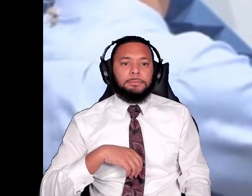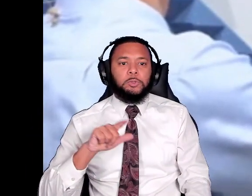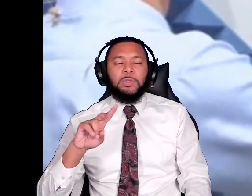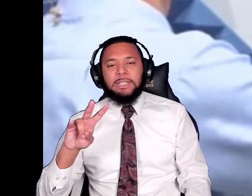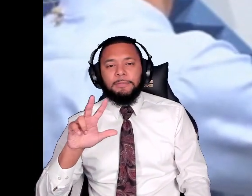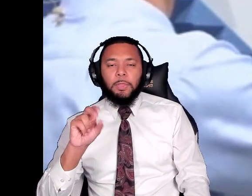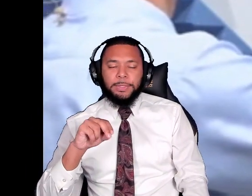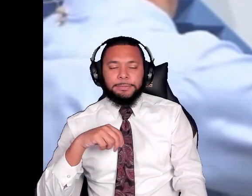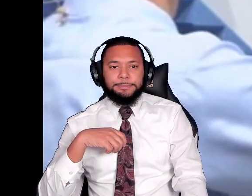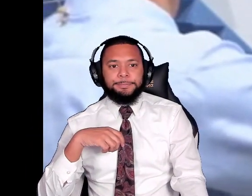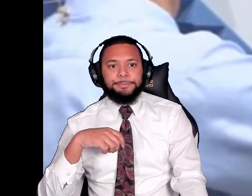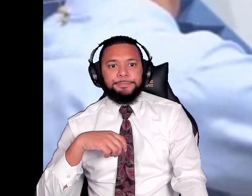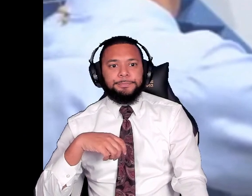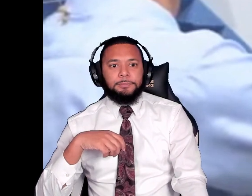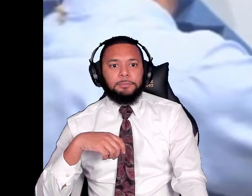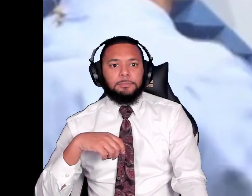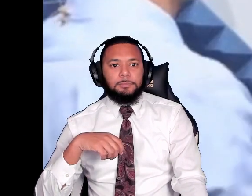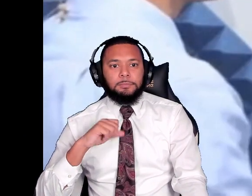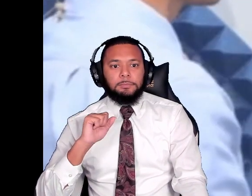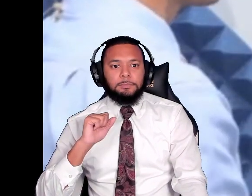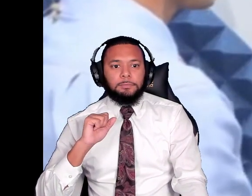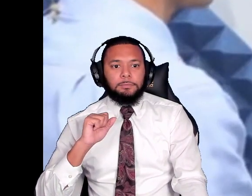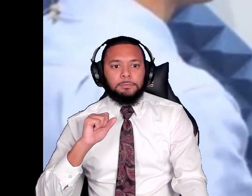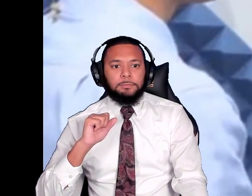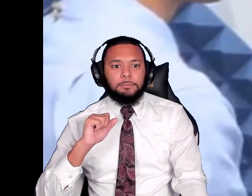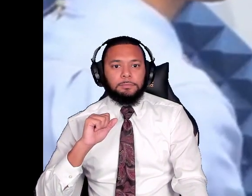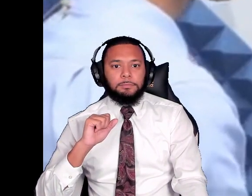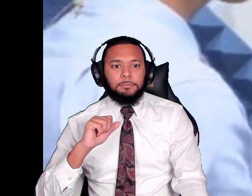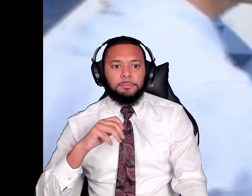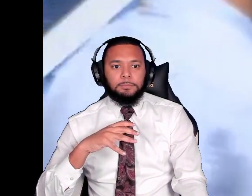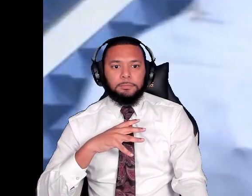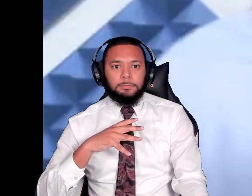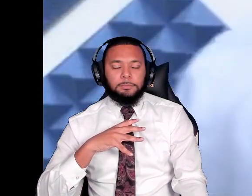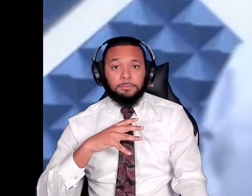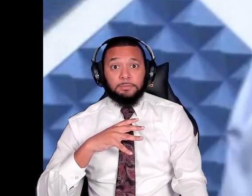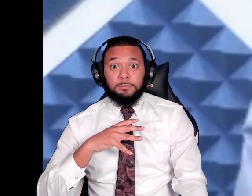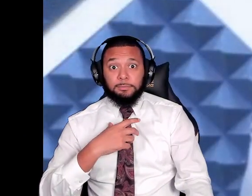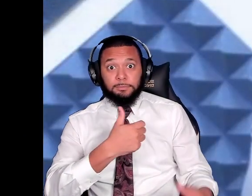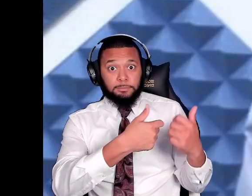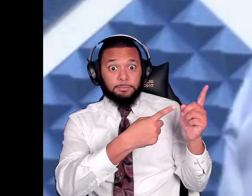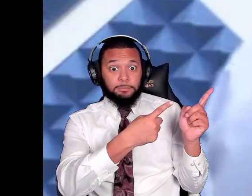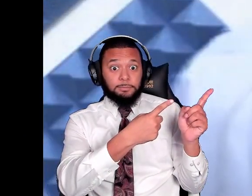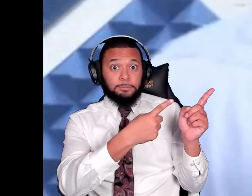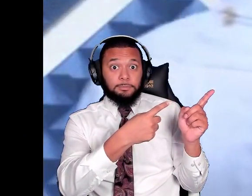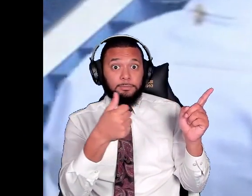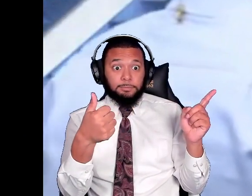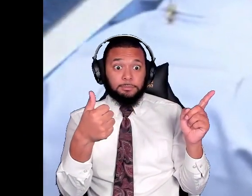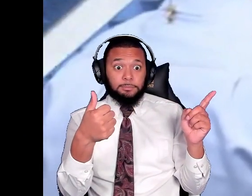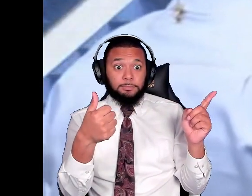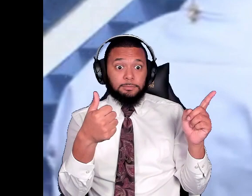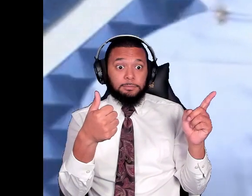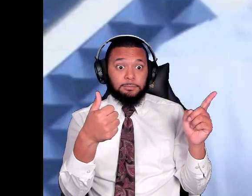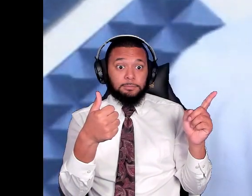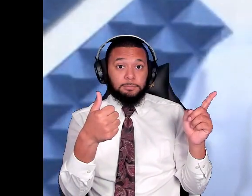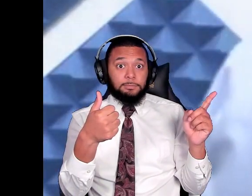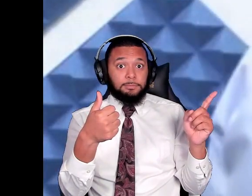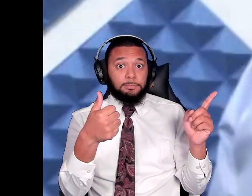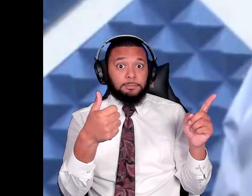27, 30. And that's okay as long as